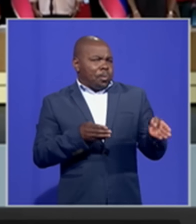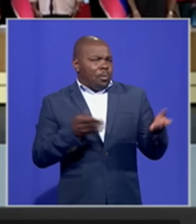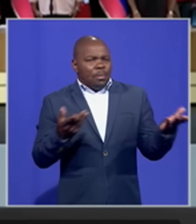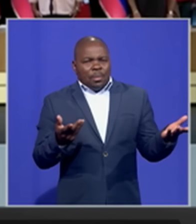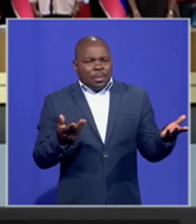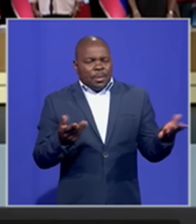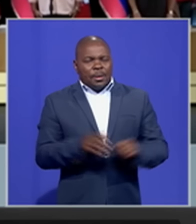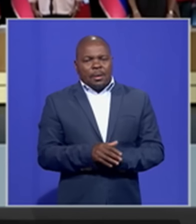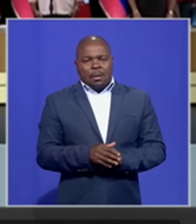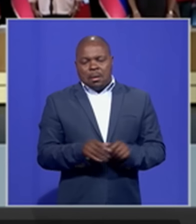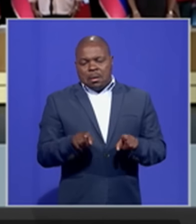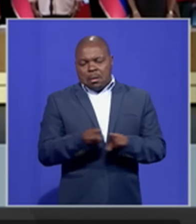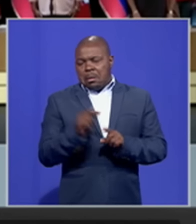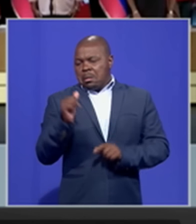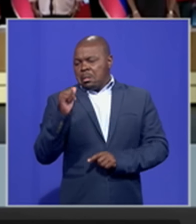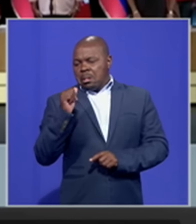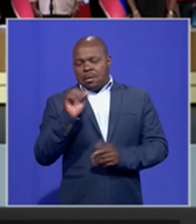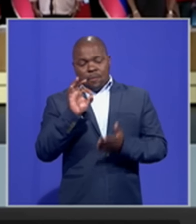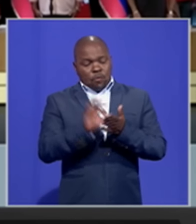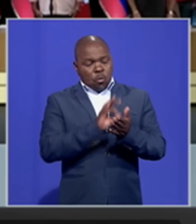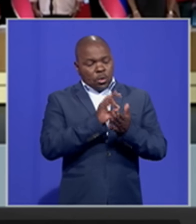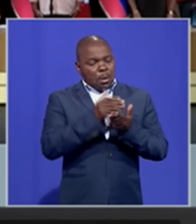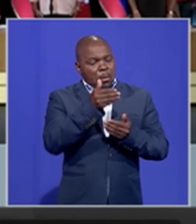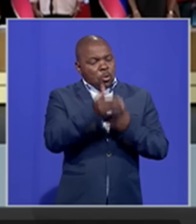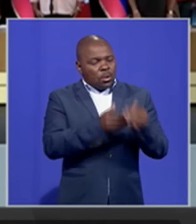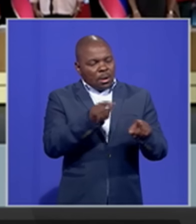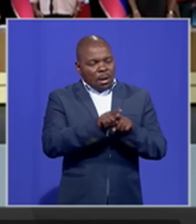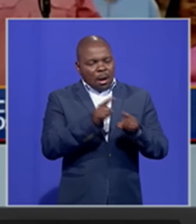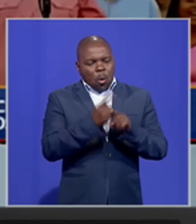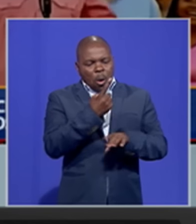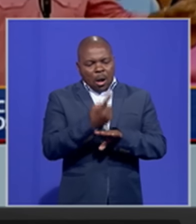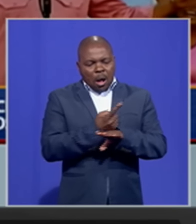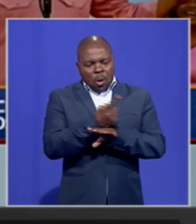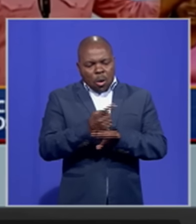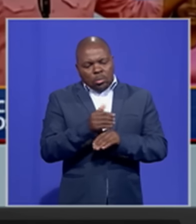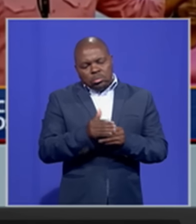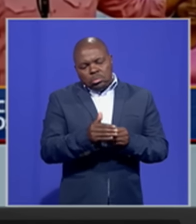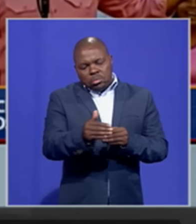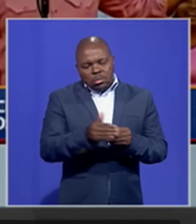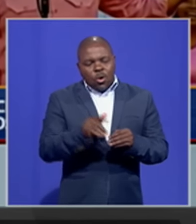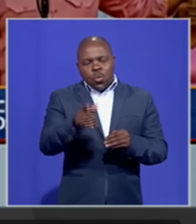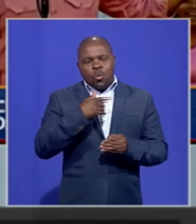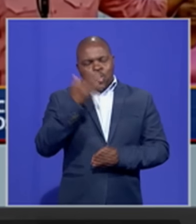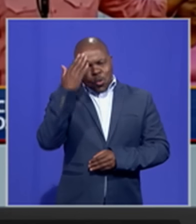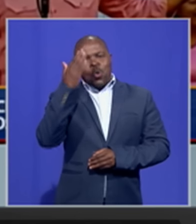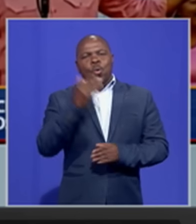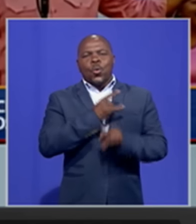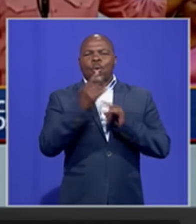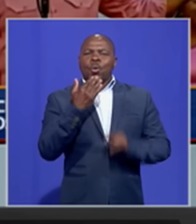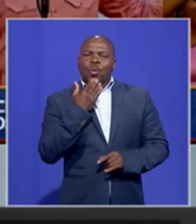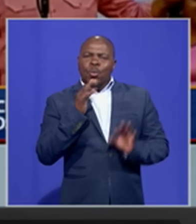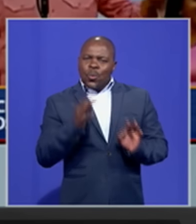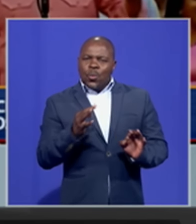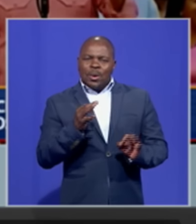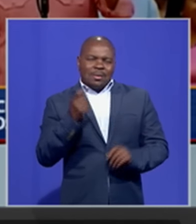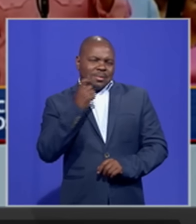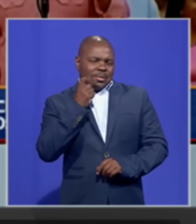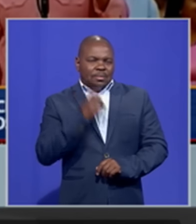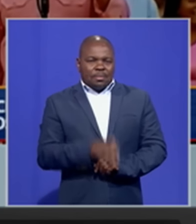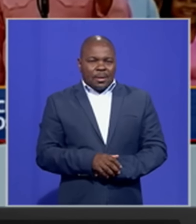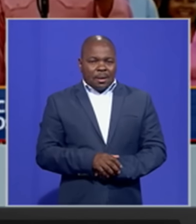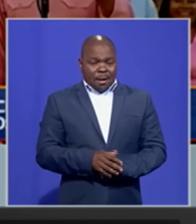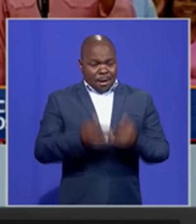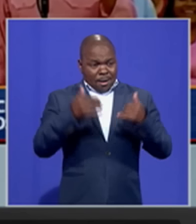end of electoral process, within an hour, we have an idea of who has won actually. So